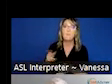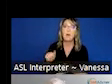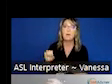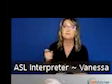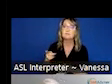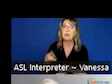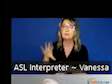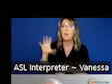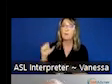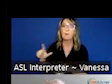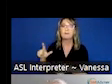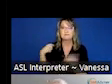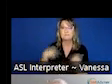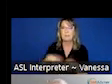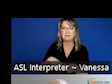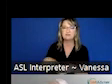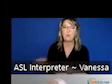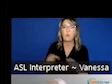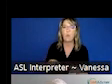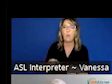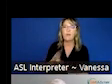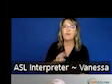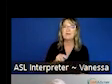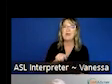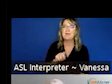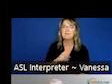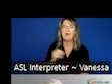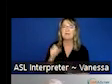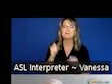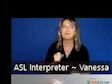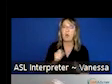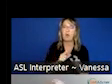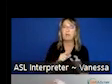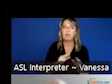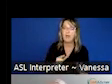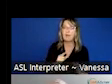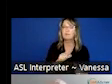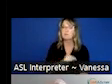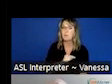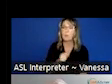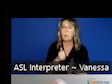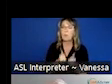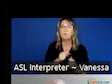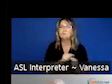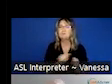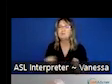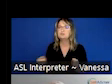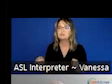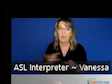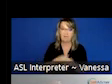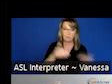Español, push X, or Native and Strong Line, which is another option? So what is the first thing after they welcome